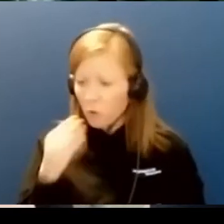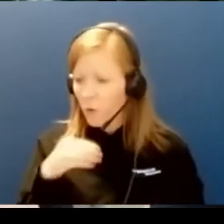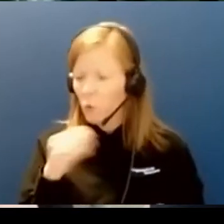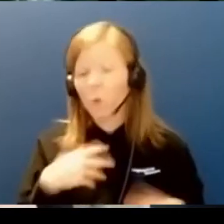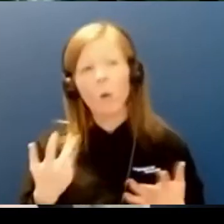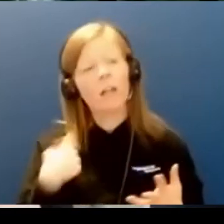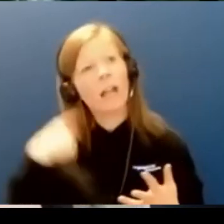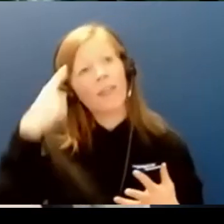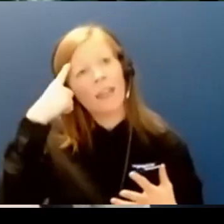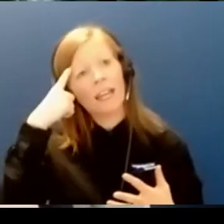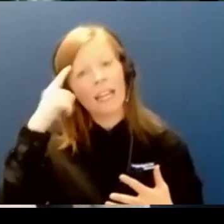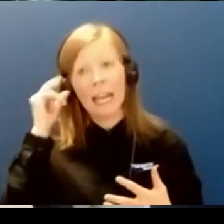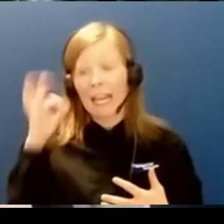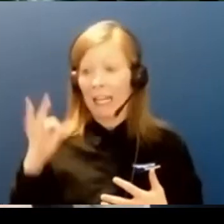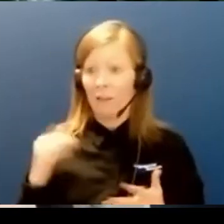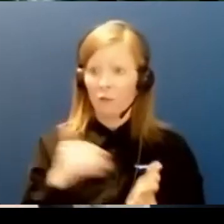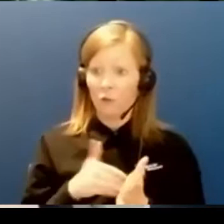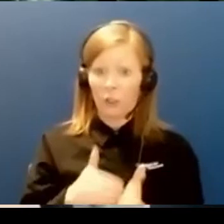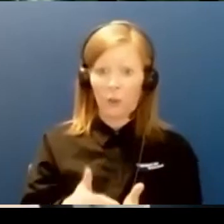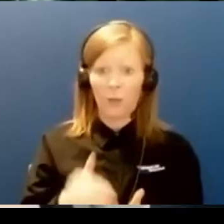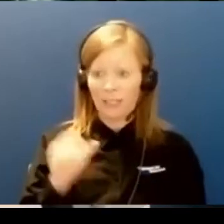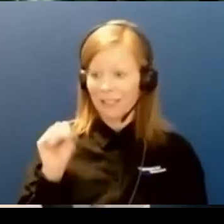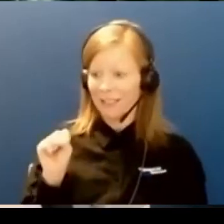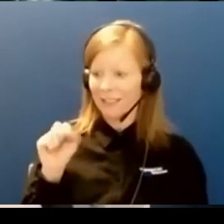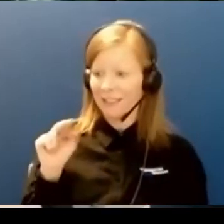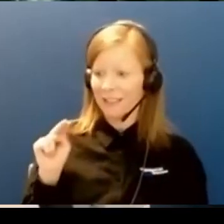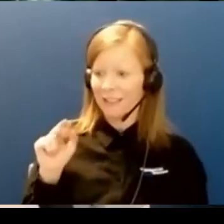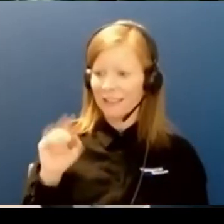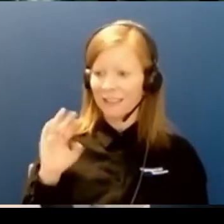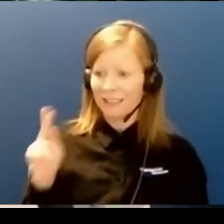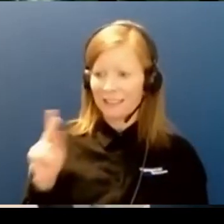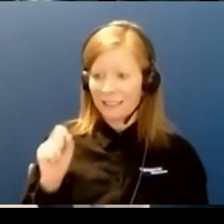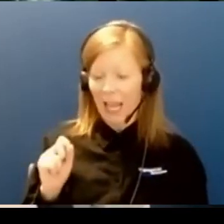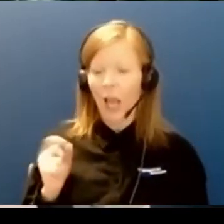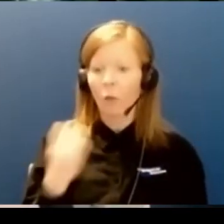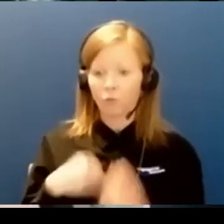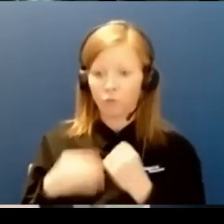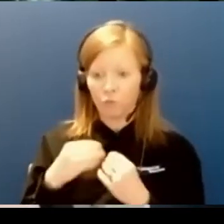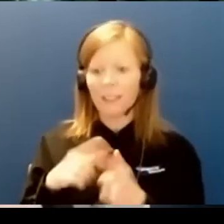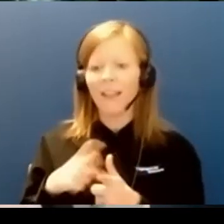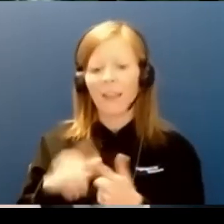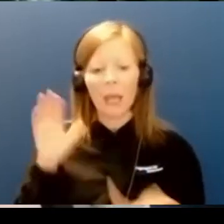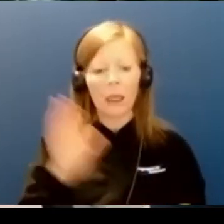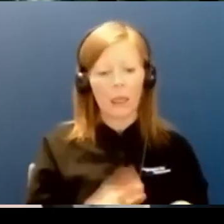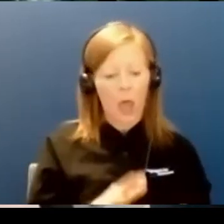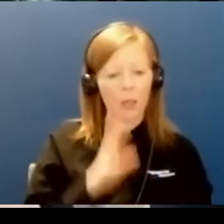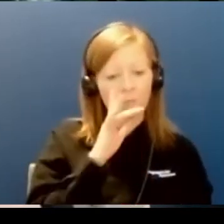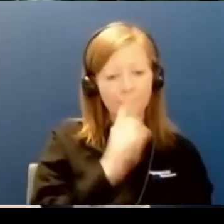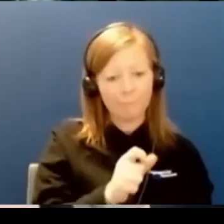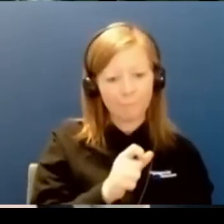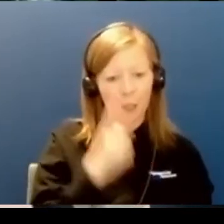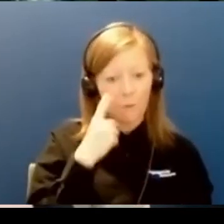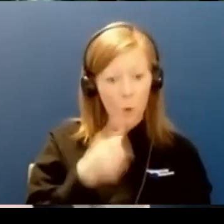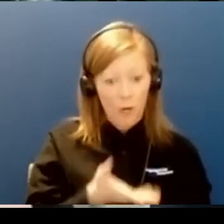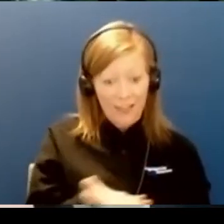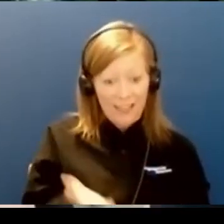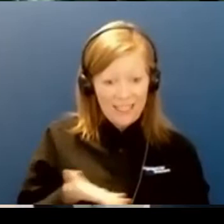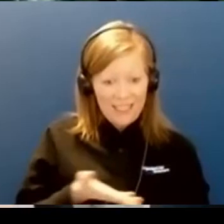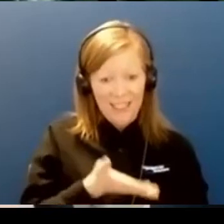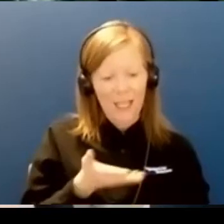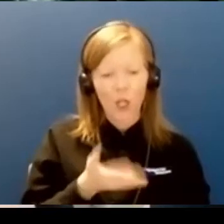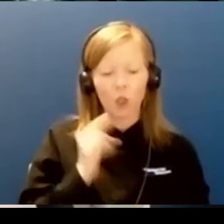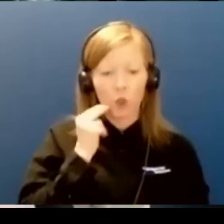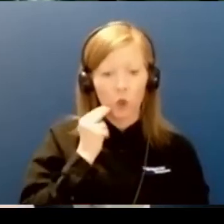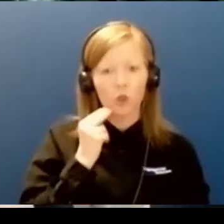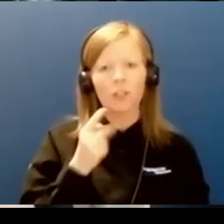if the child is frequently snacking, he probably has a less appetite to want to sit down and actually eat the foods that are nutritious that are on the plate. So trying to make